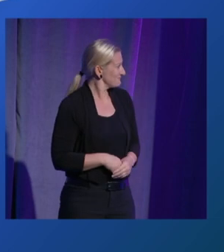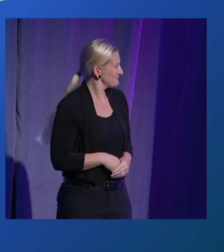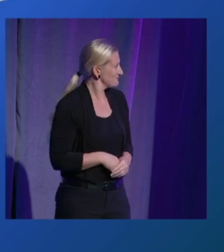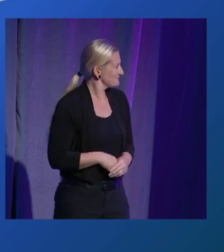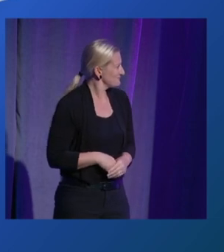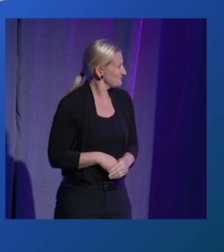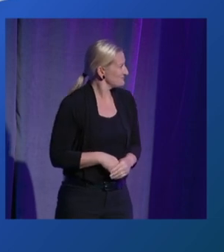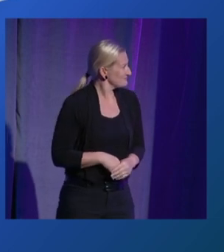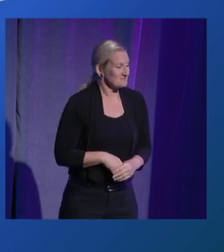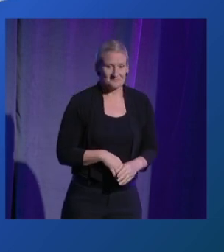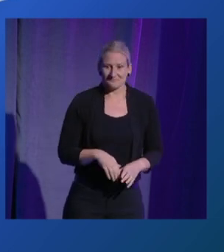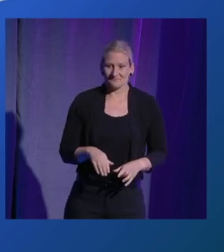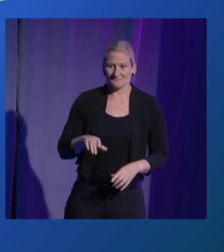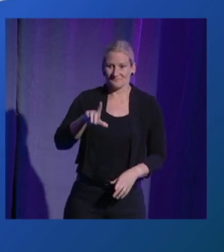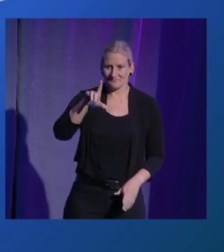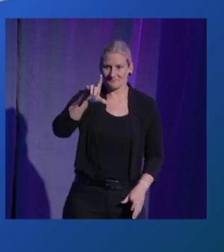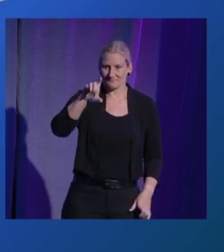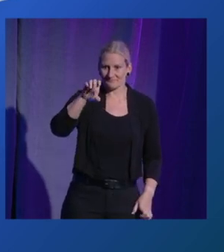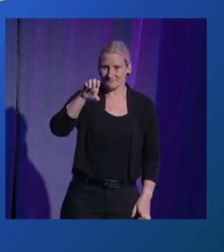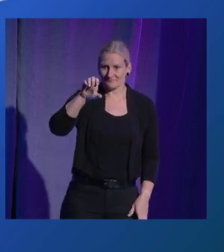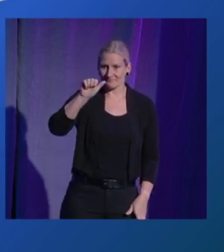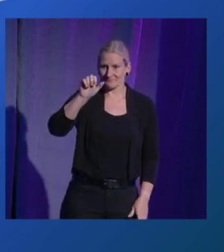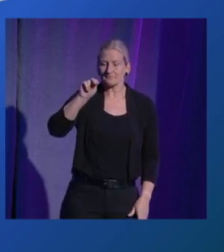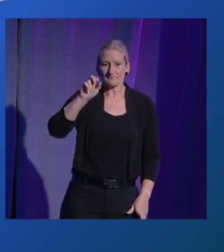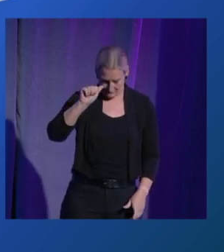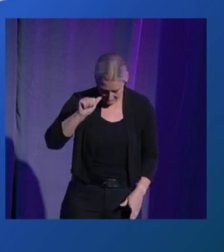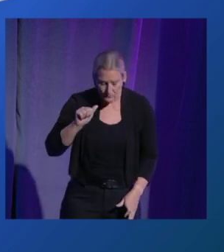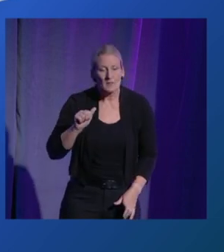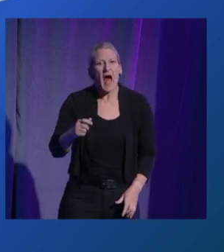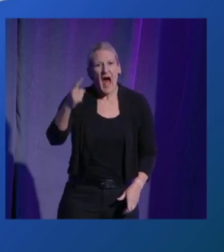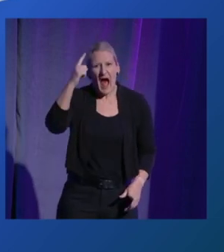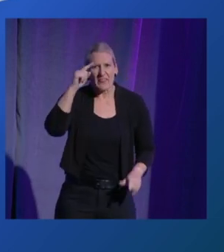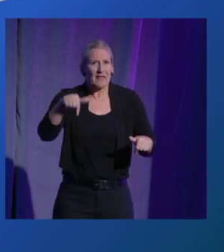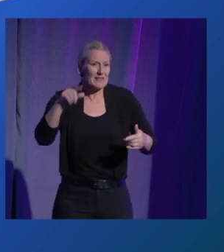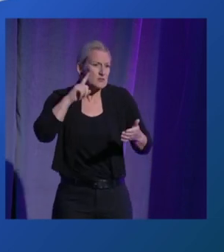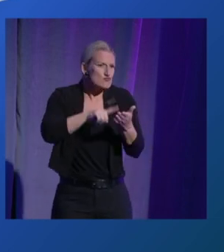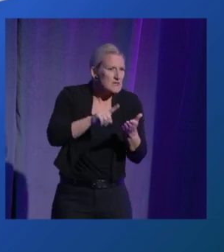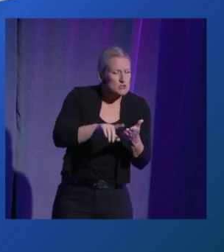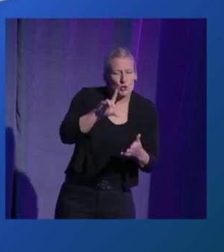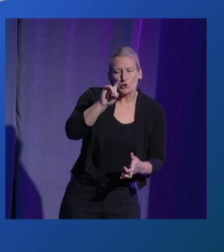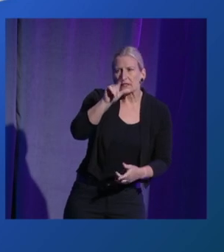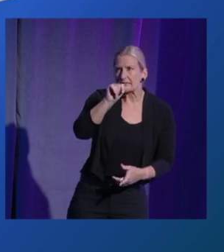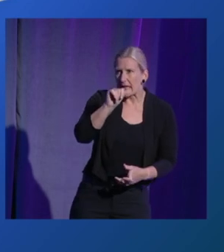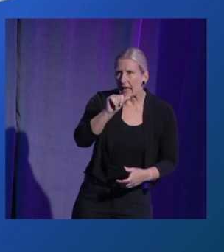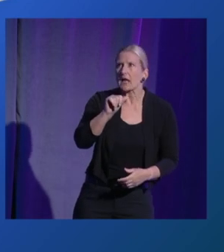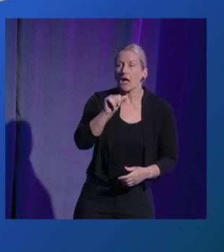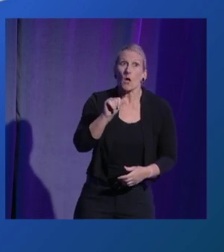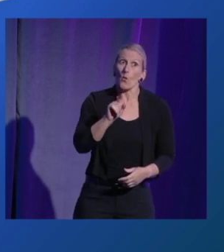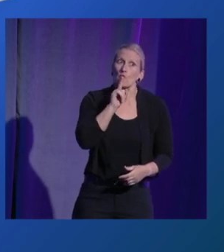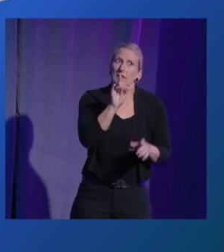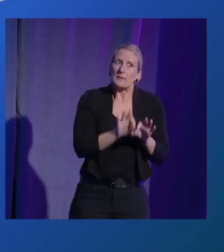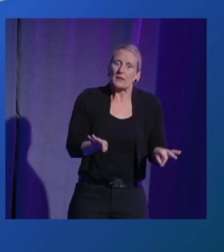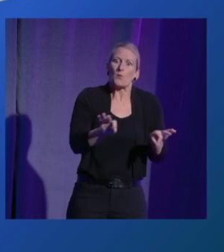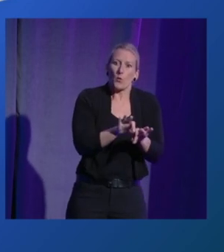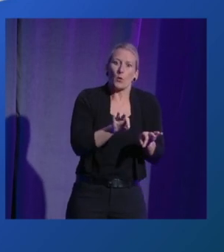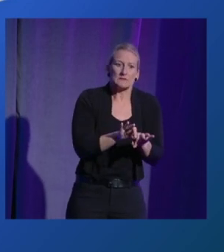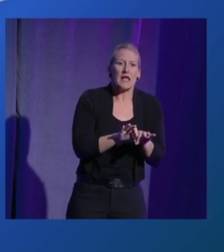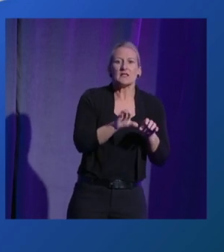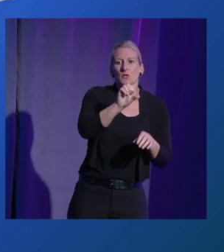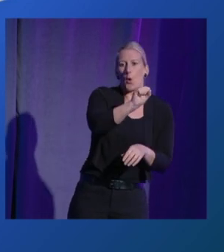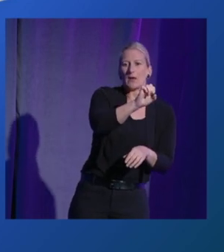I'll start I think democratization of this uh research and data is going to be key to that speed to